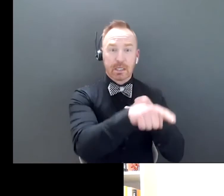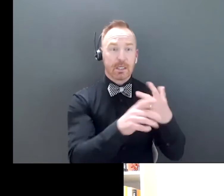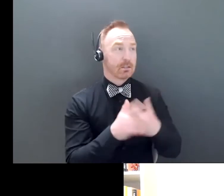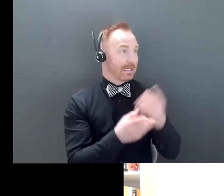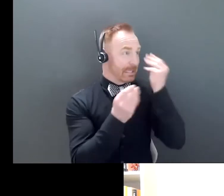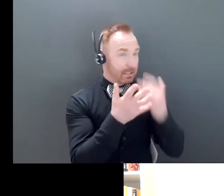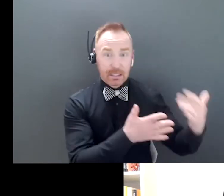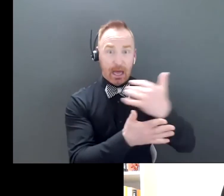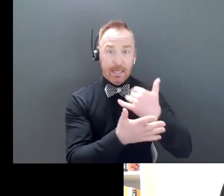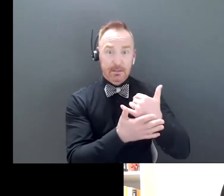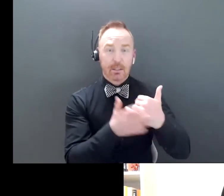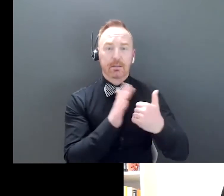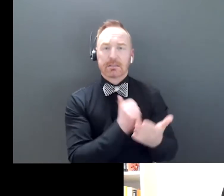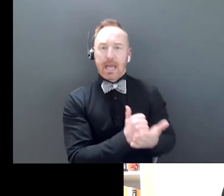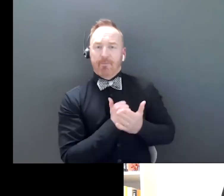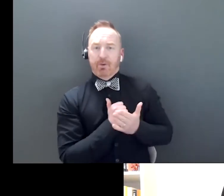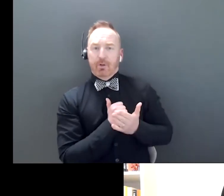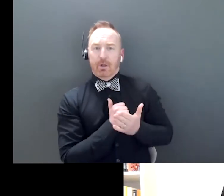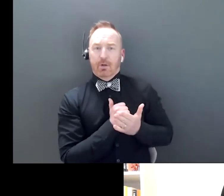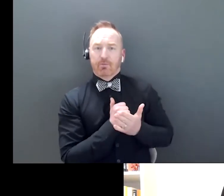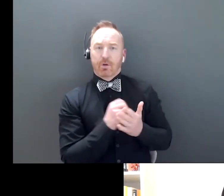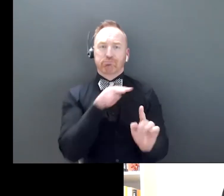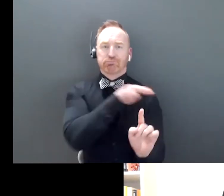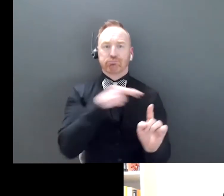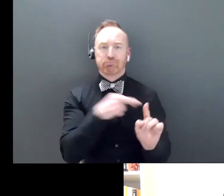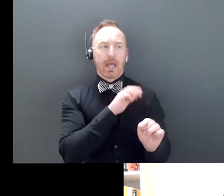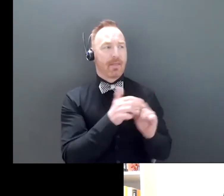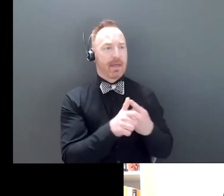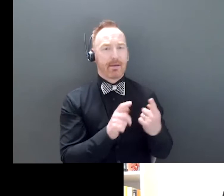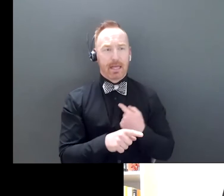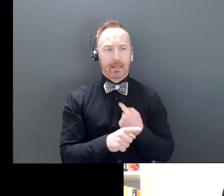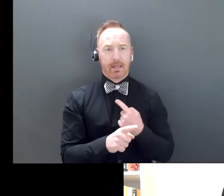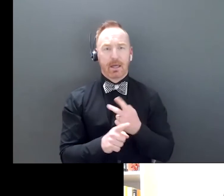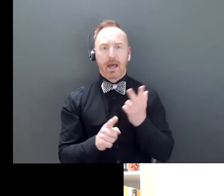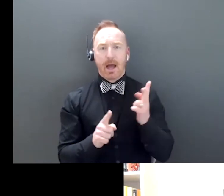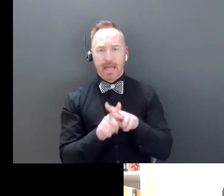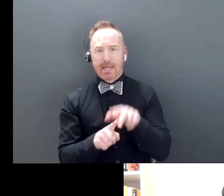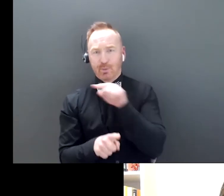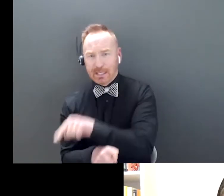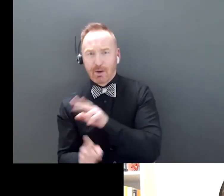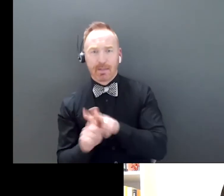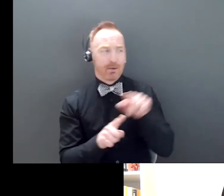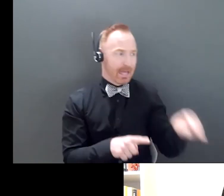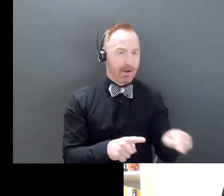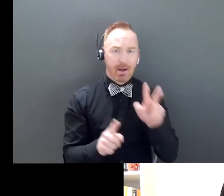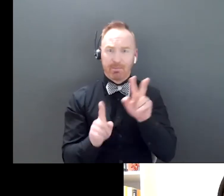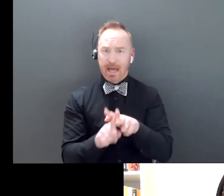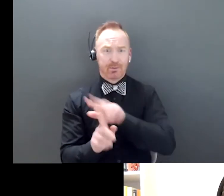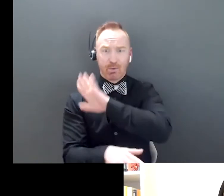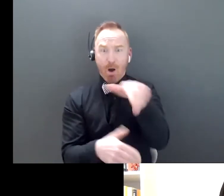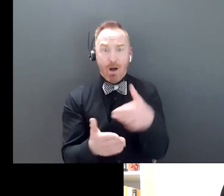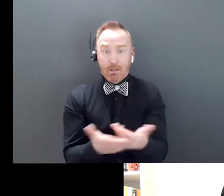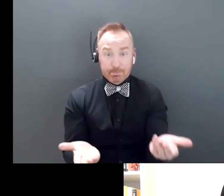help in terms of actually being able to apply that data. Yeah. Great. And so on this call, or